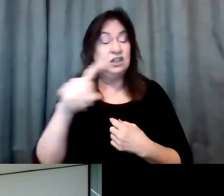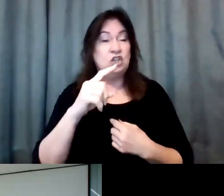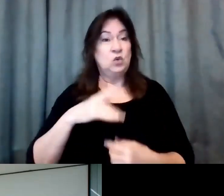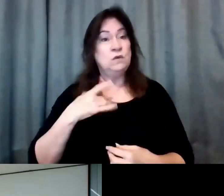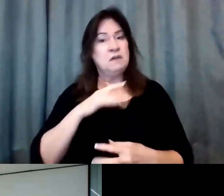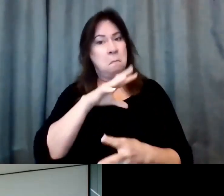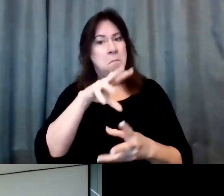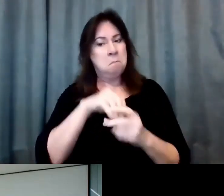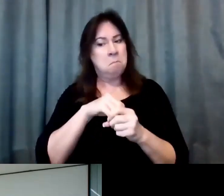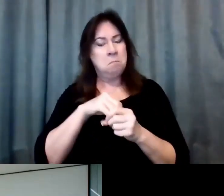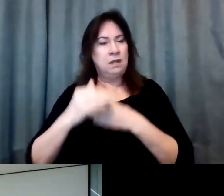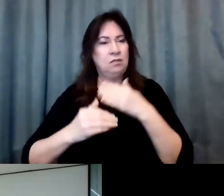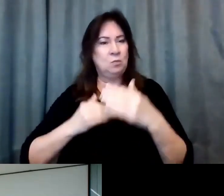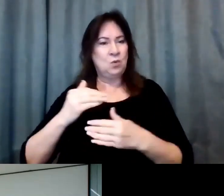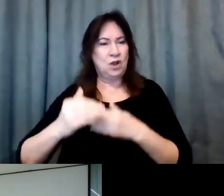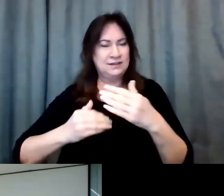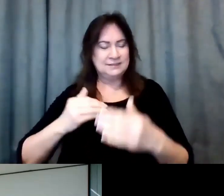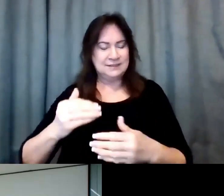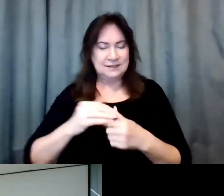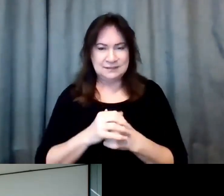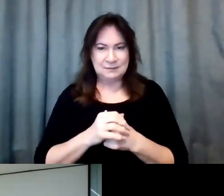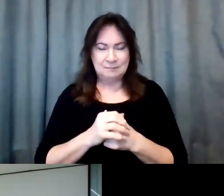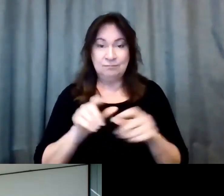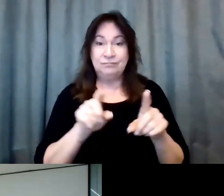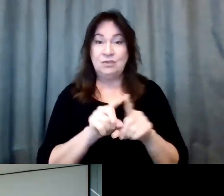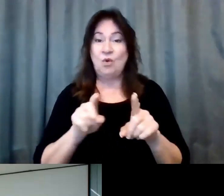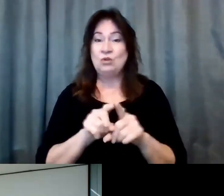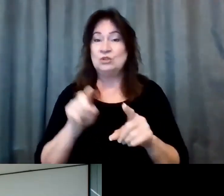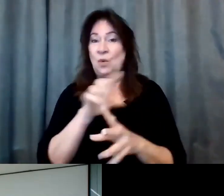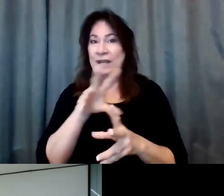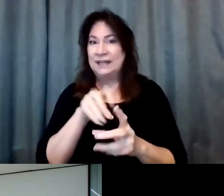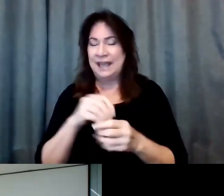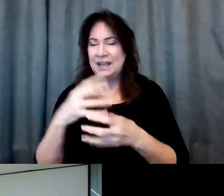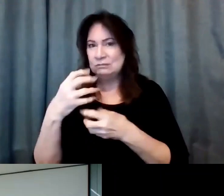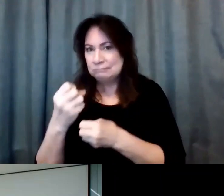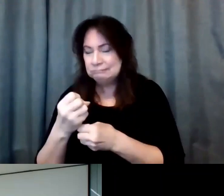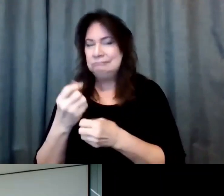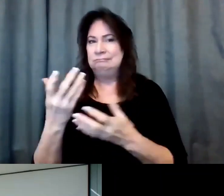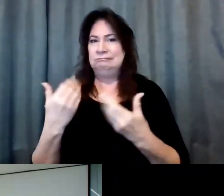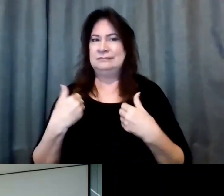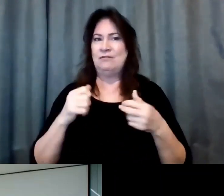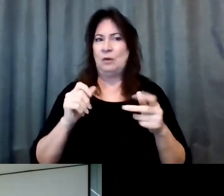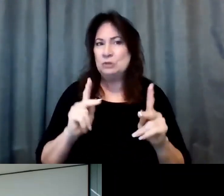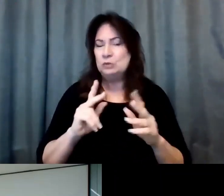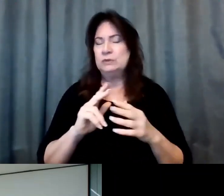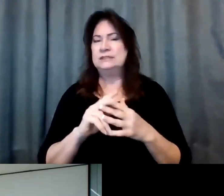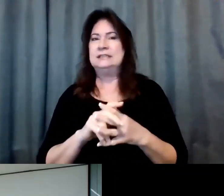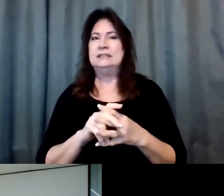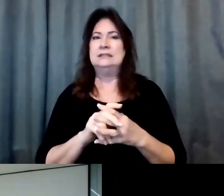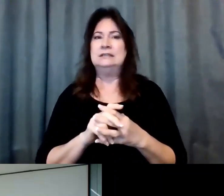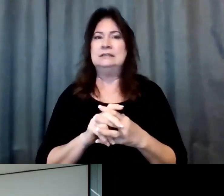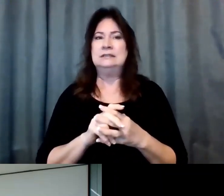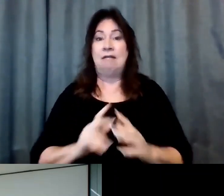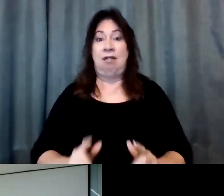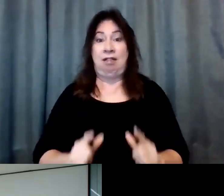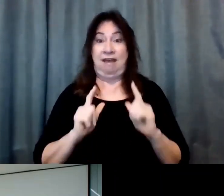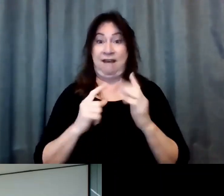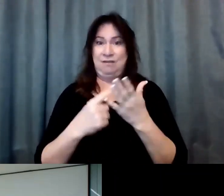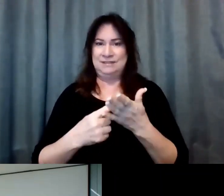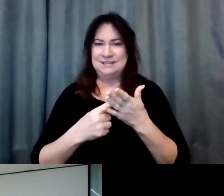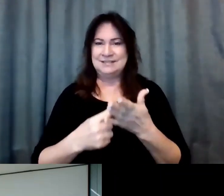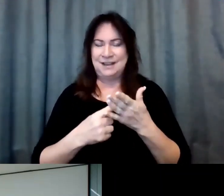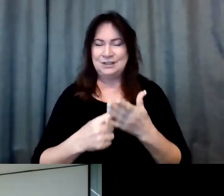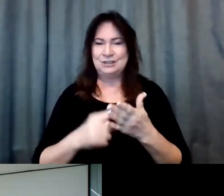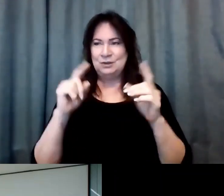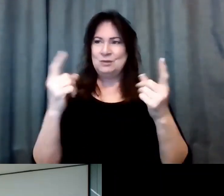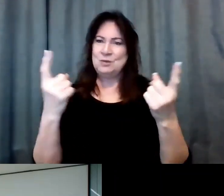of the process, and to engage you with having the opportunity for live discussion and